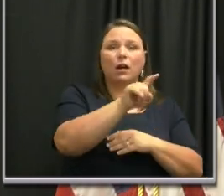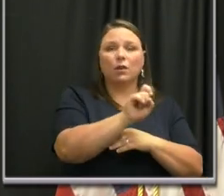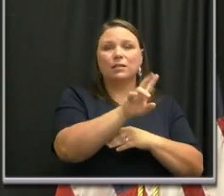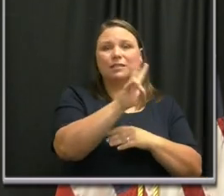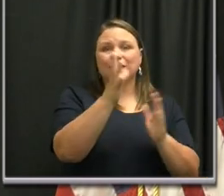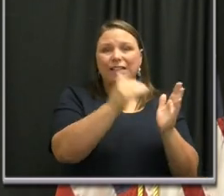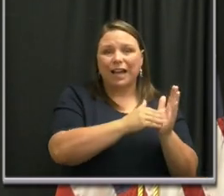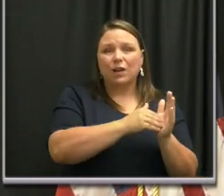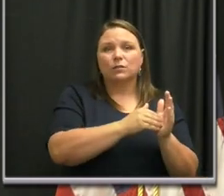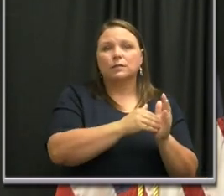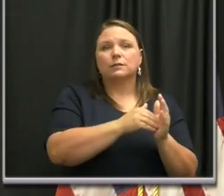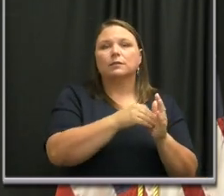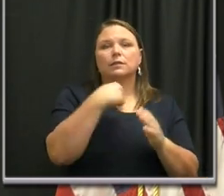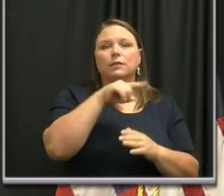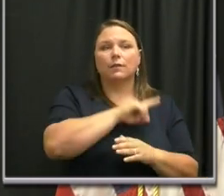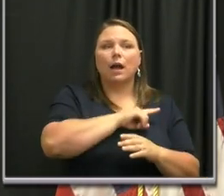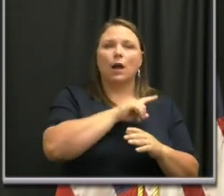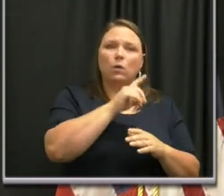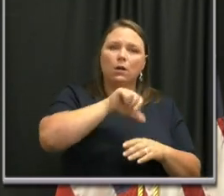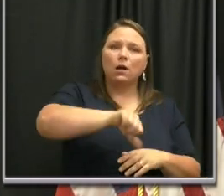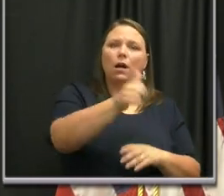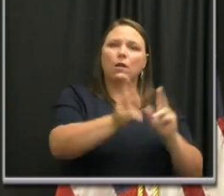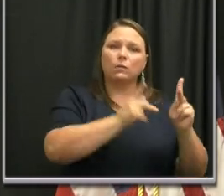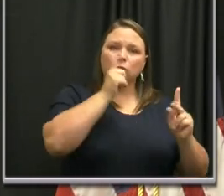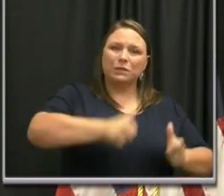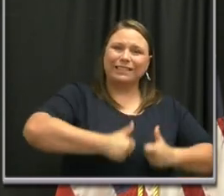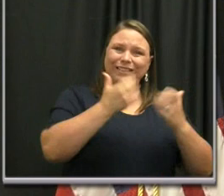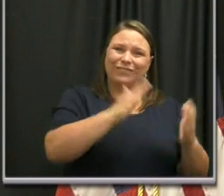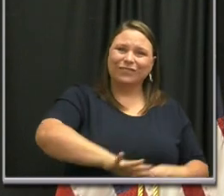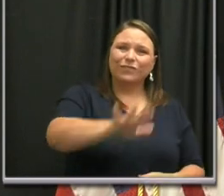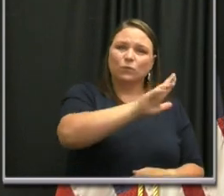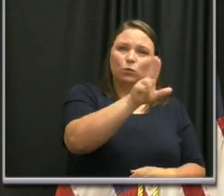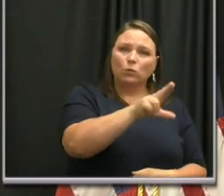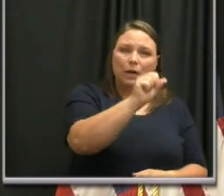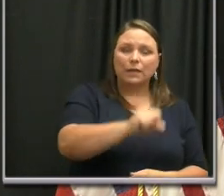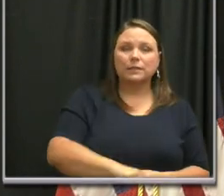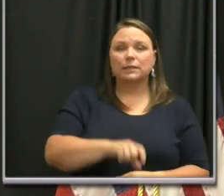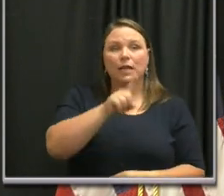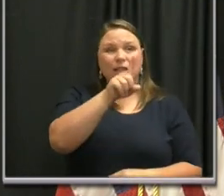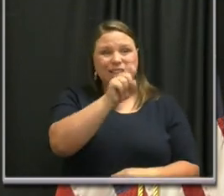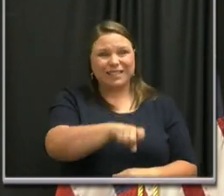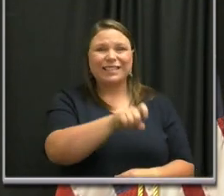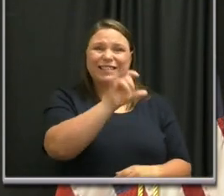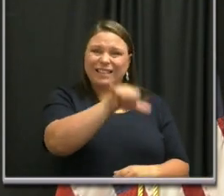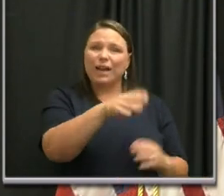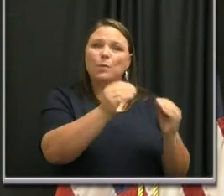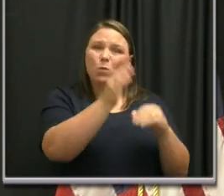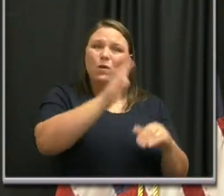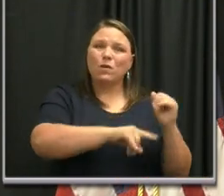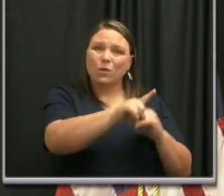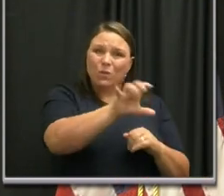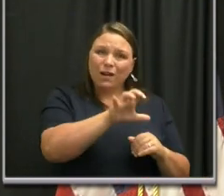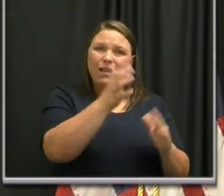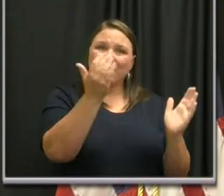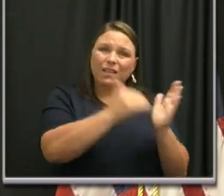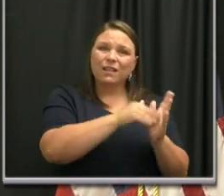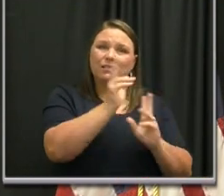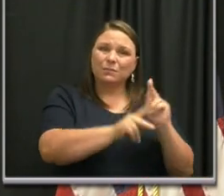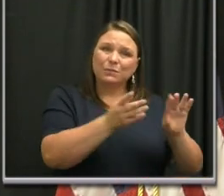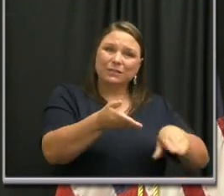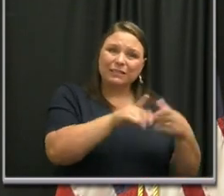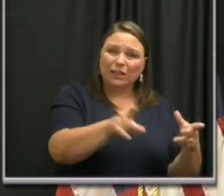fellow citizens. I would have imagined that this number, 100,000 plus people dead, would